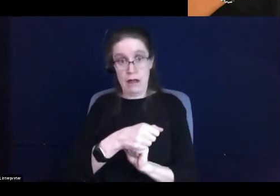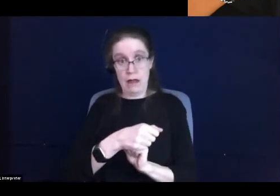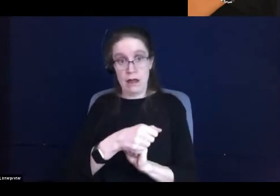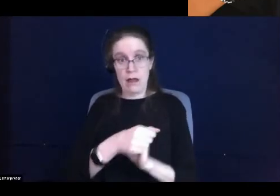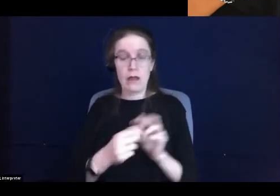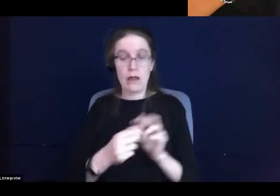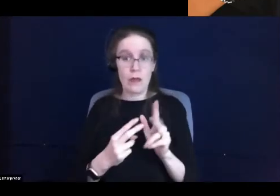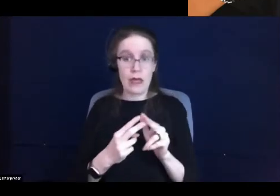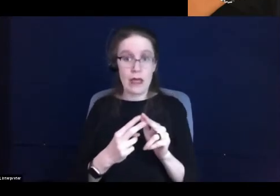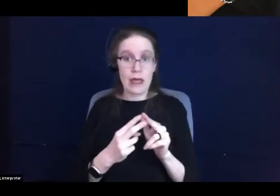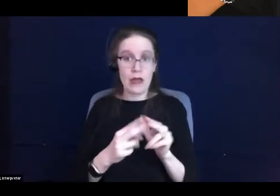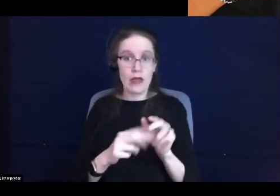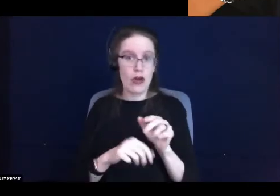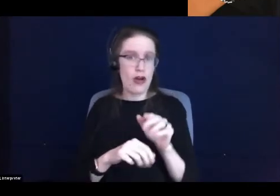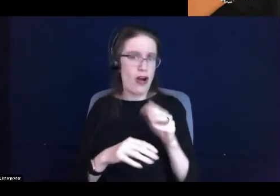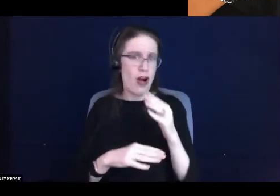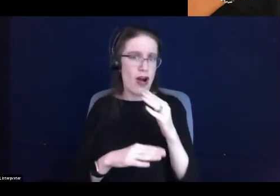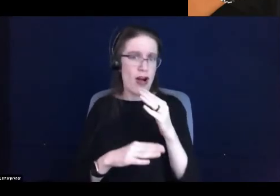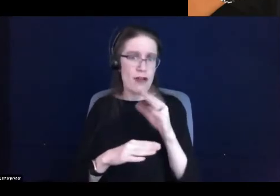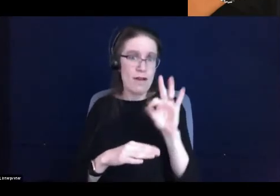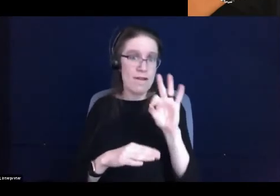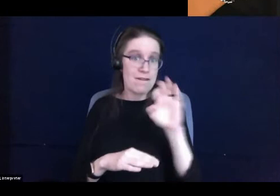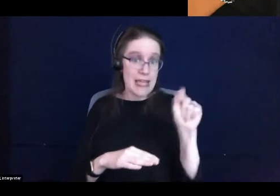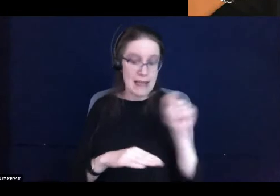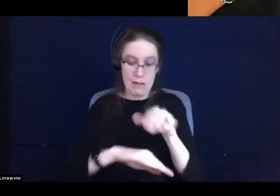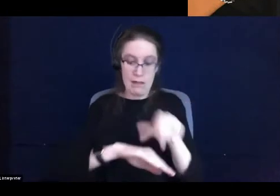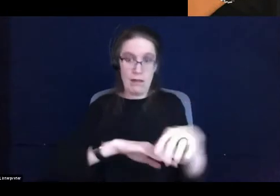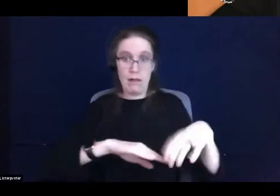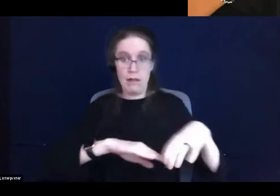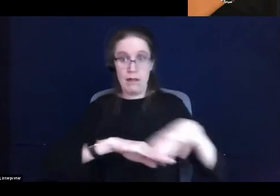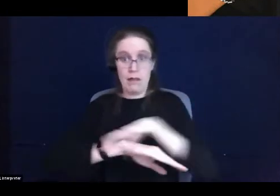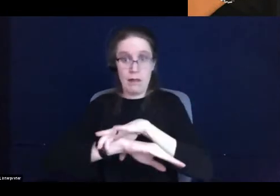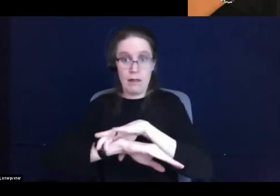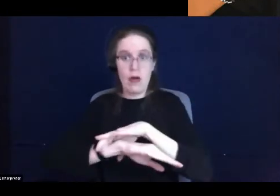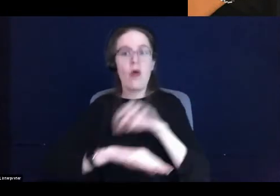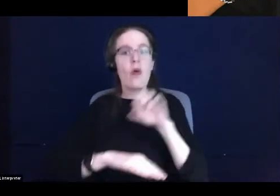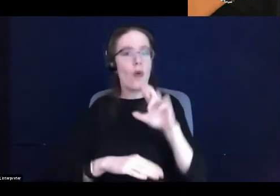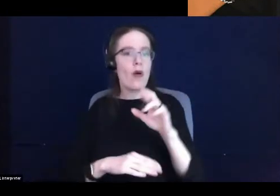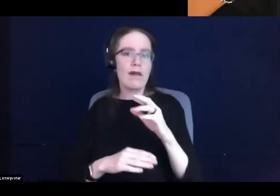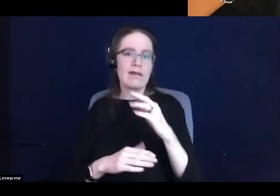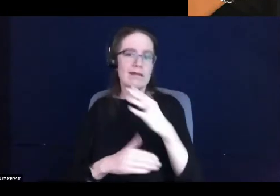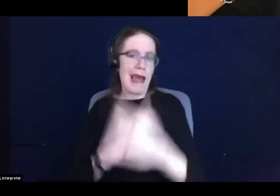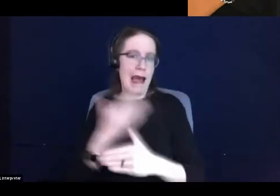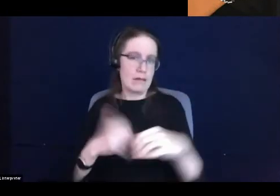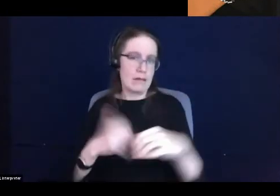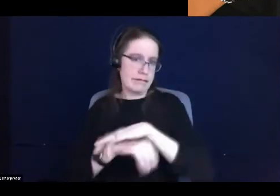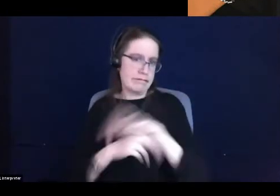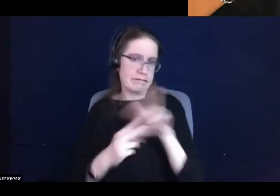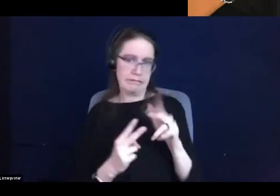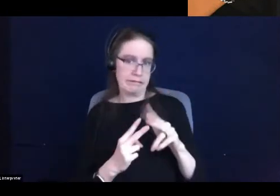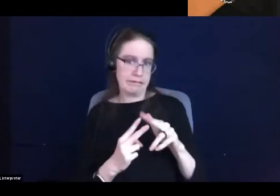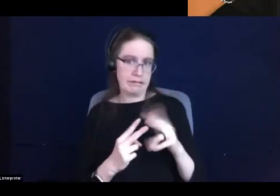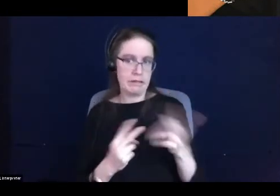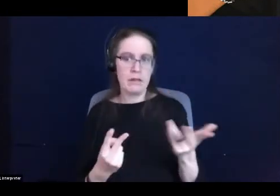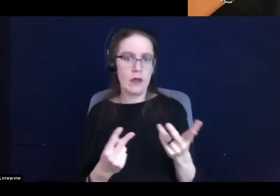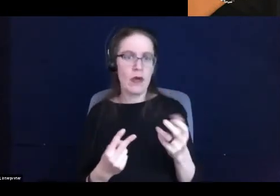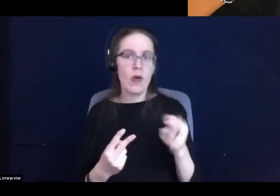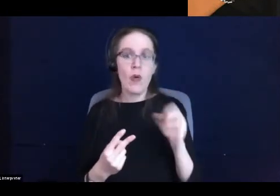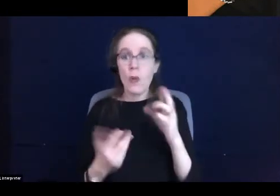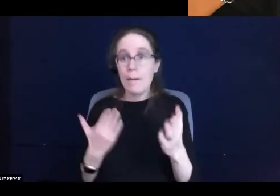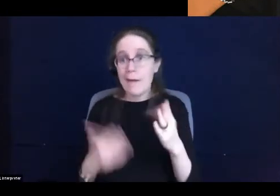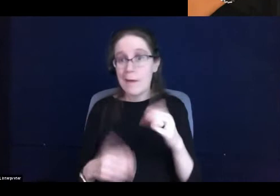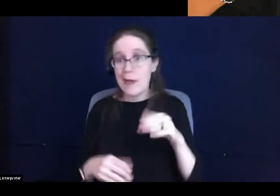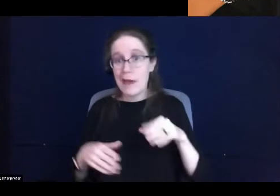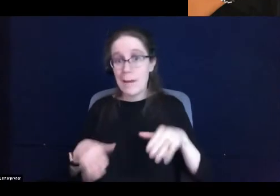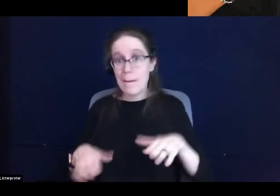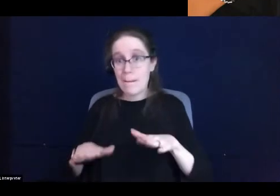the ankles of your feet, or you put them in your wrist on your hands, or in the pockets of your pants, in